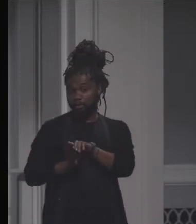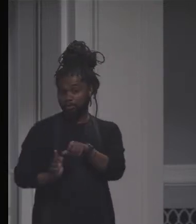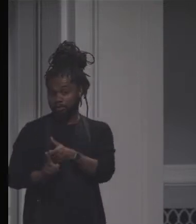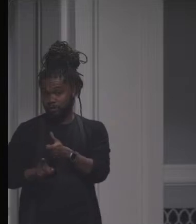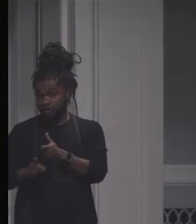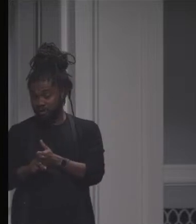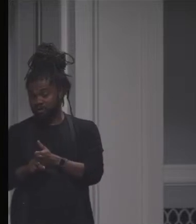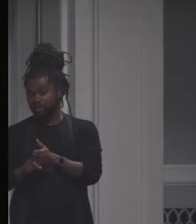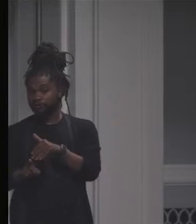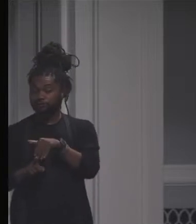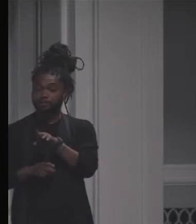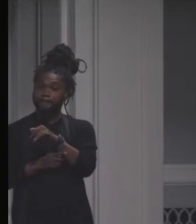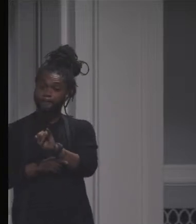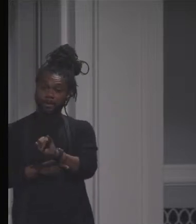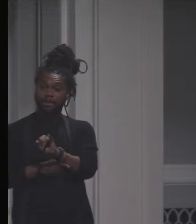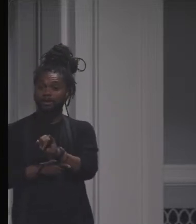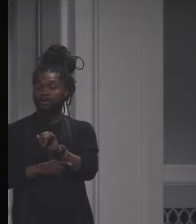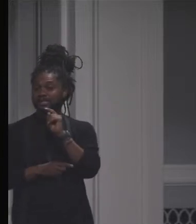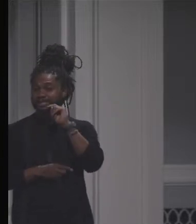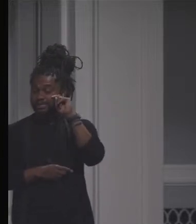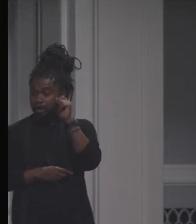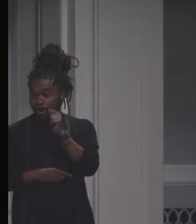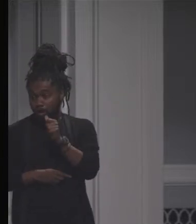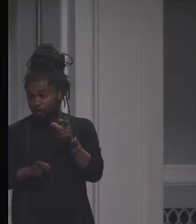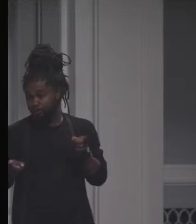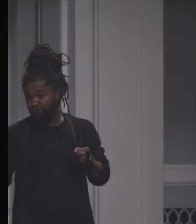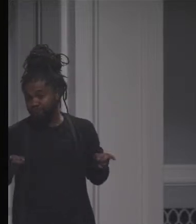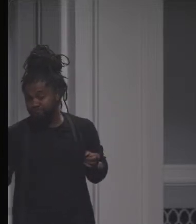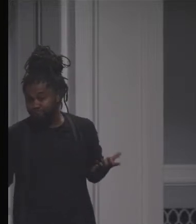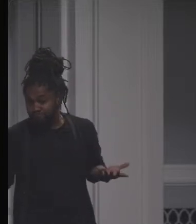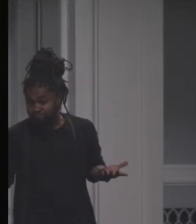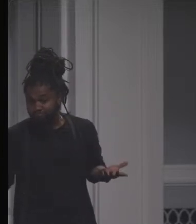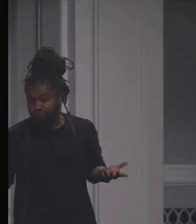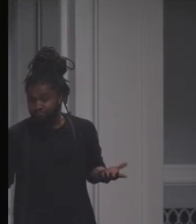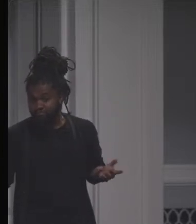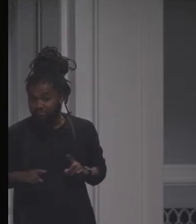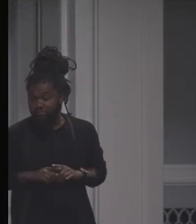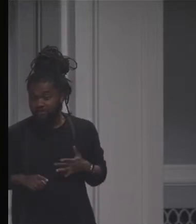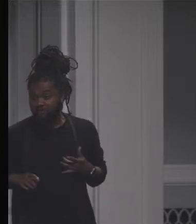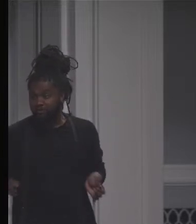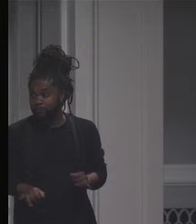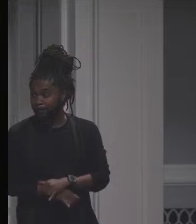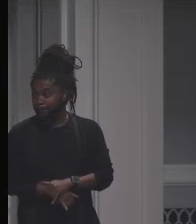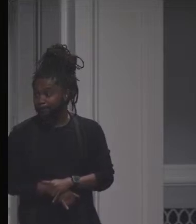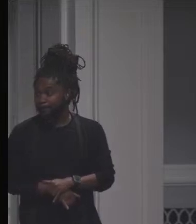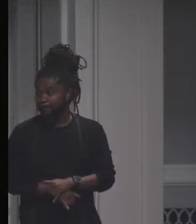girl. And if you can do that,